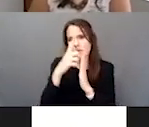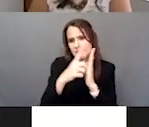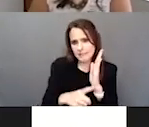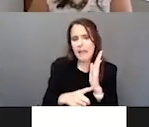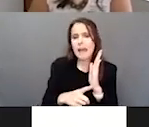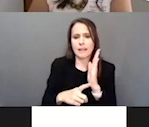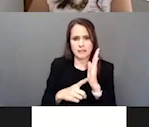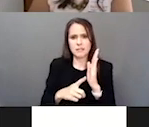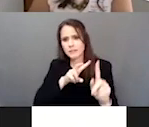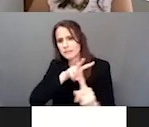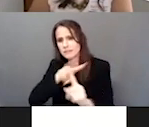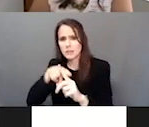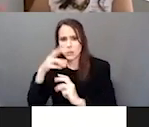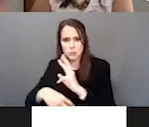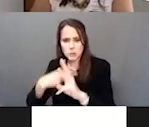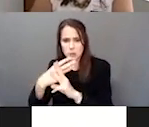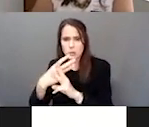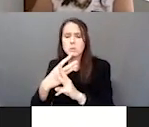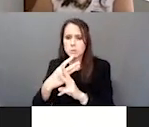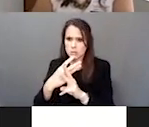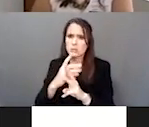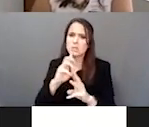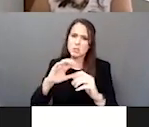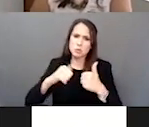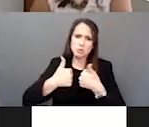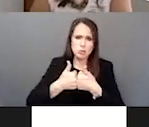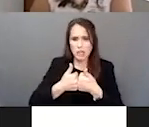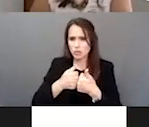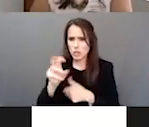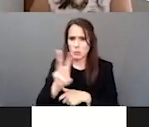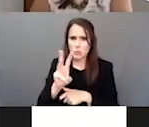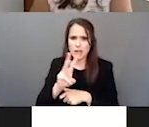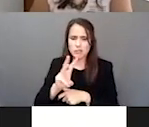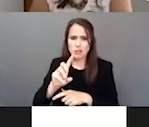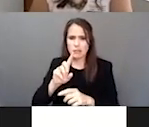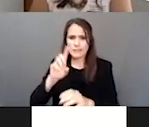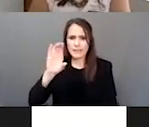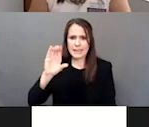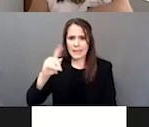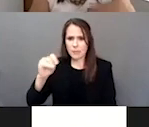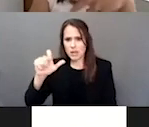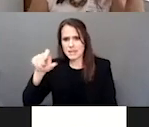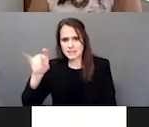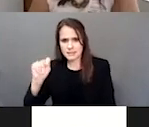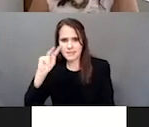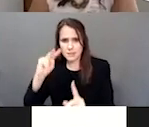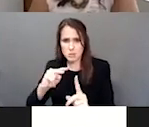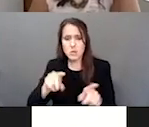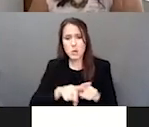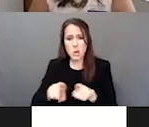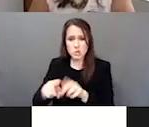centers in challenging patriarchal Western capitalist views of modernity. He also exposes